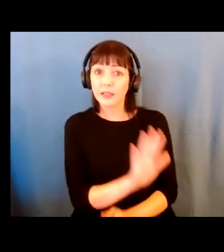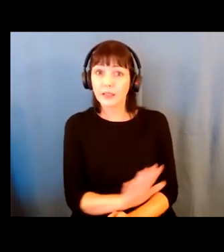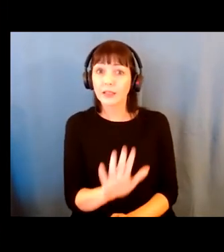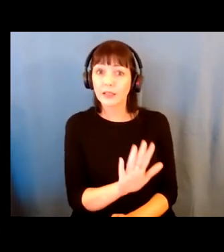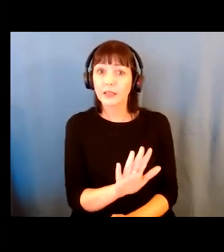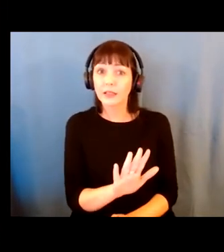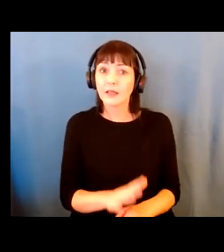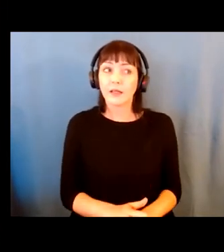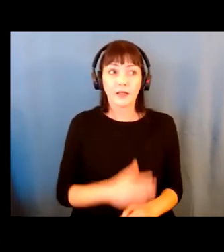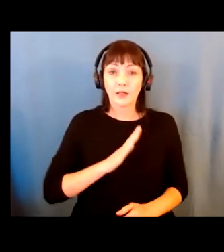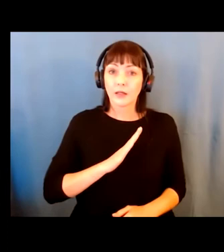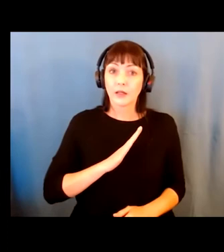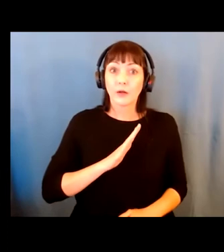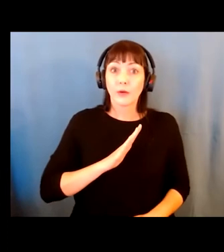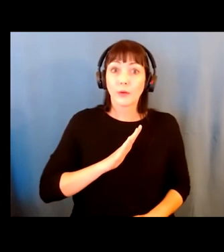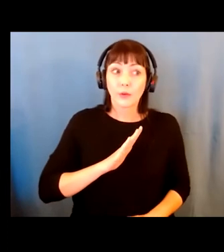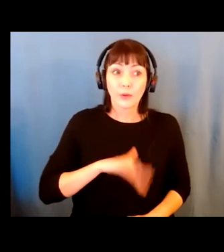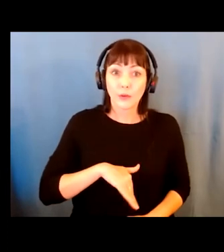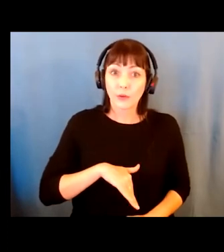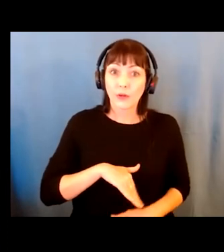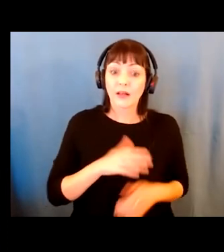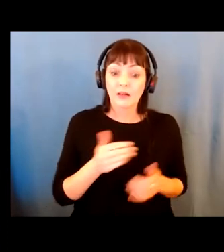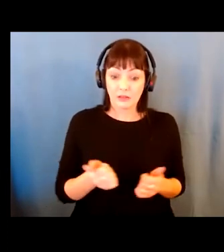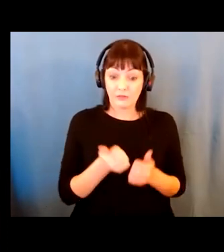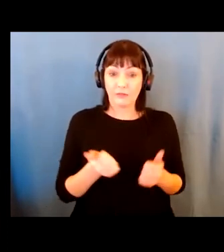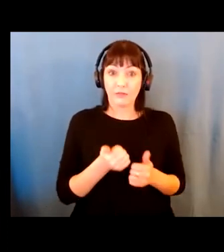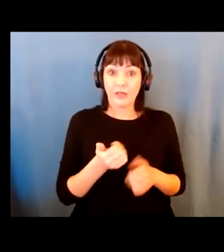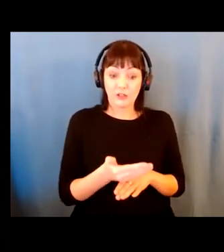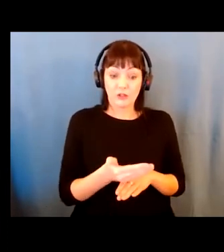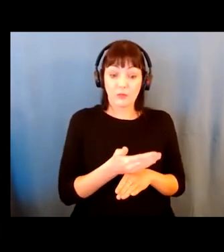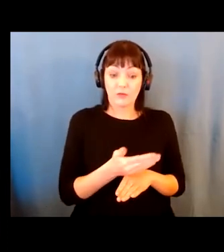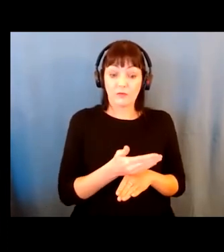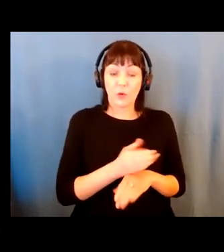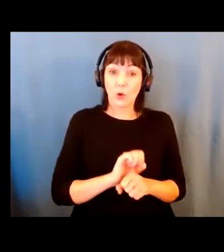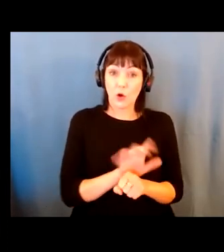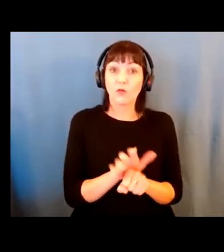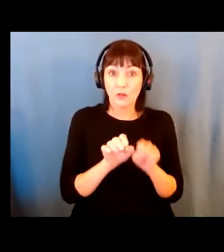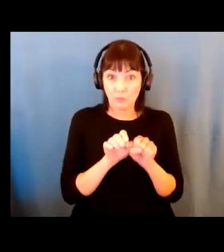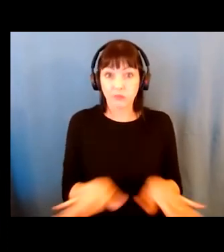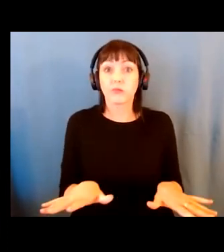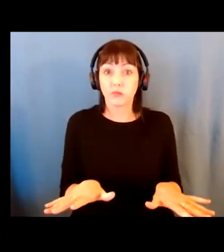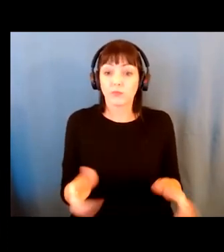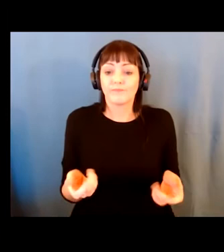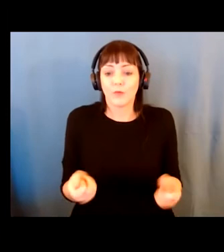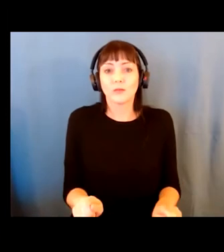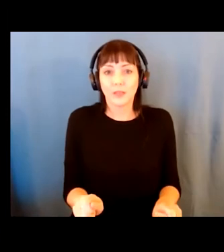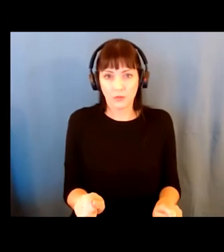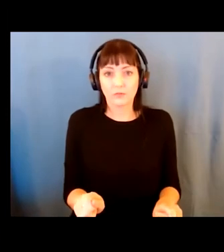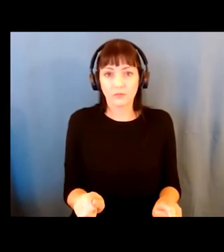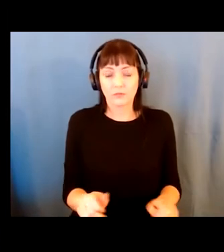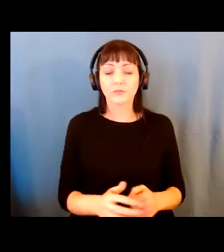2020, they managed to run, just luckily managed to stop just as COVID restrictions came in. So